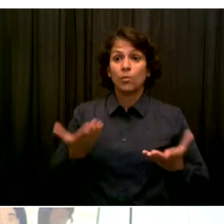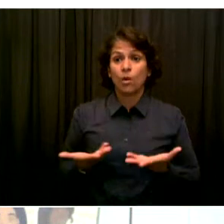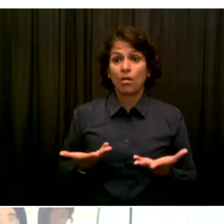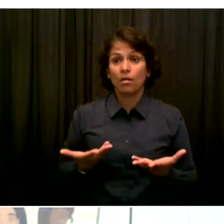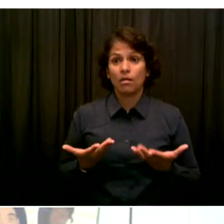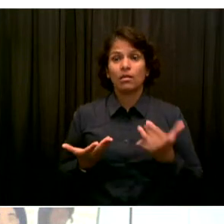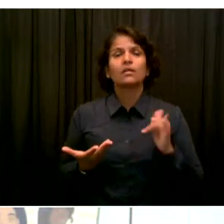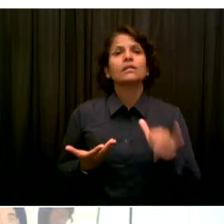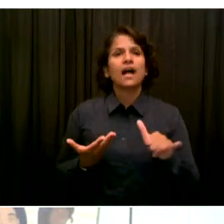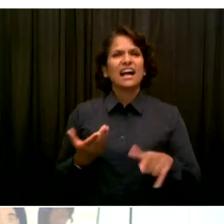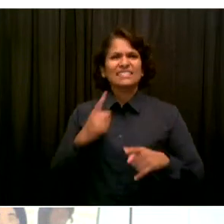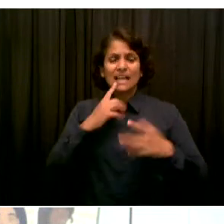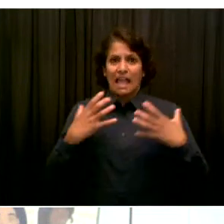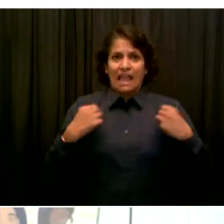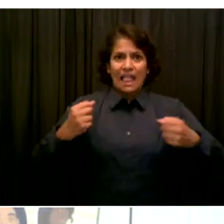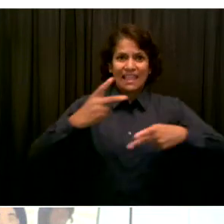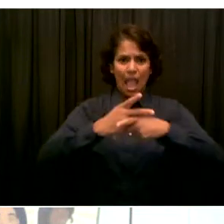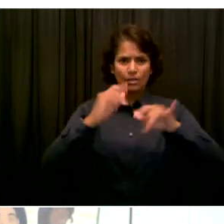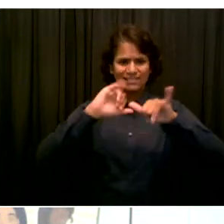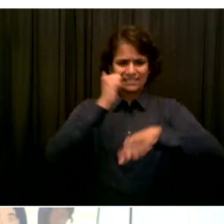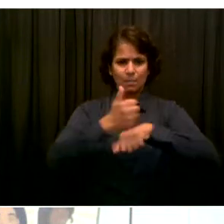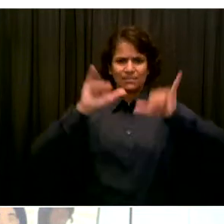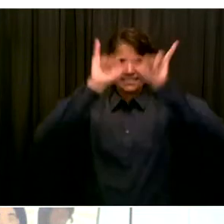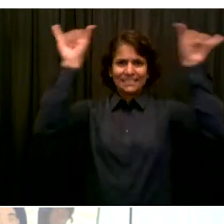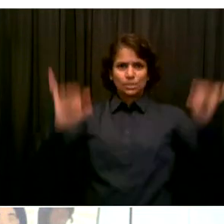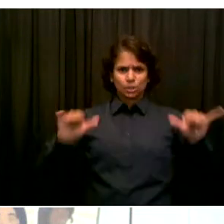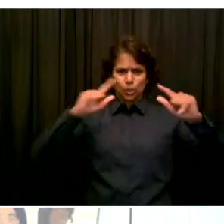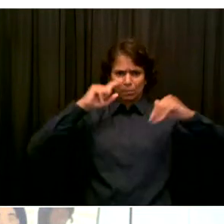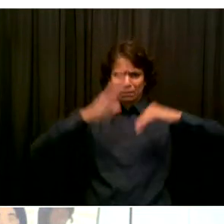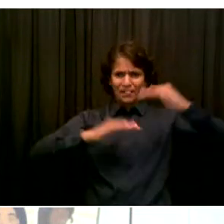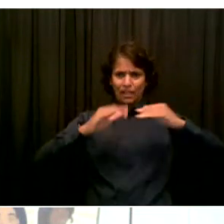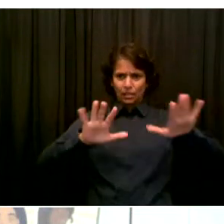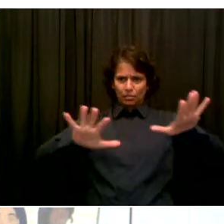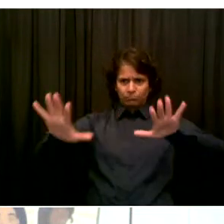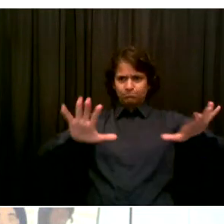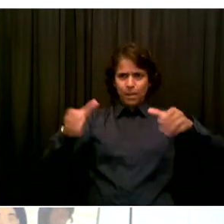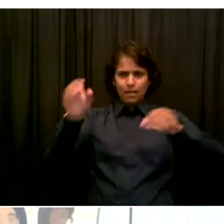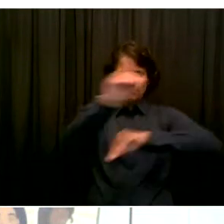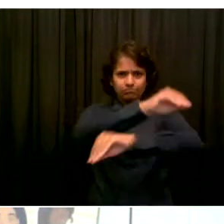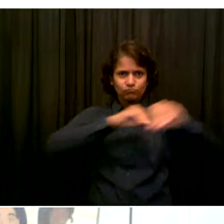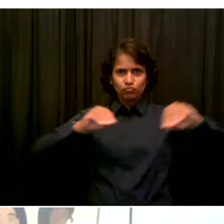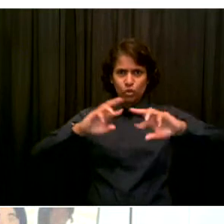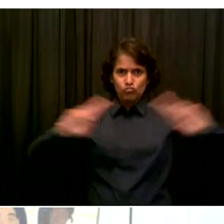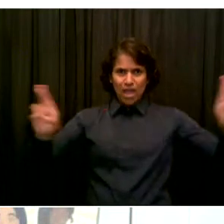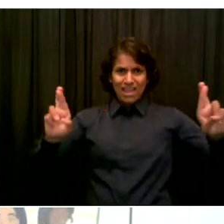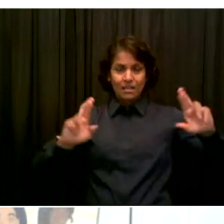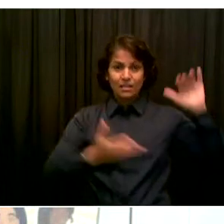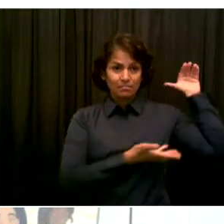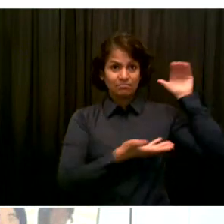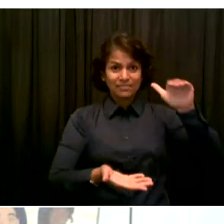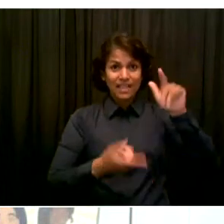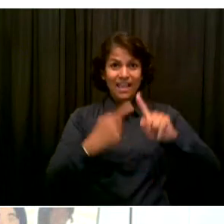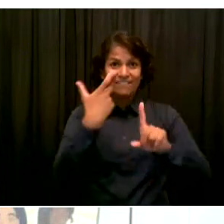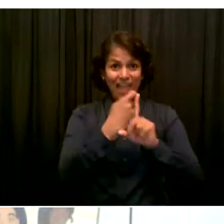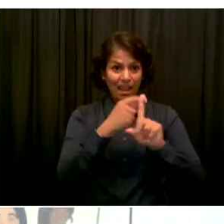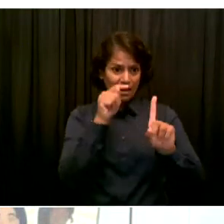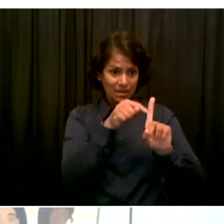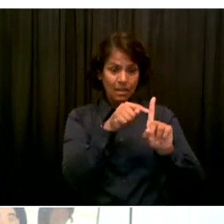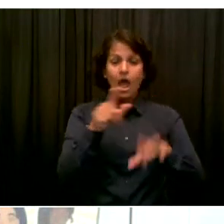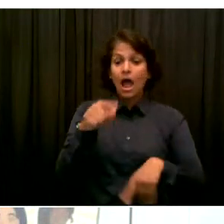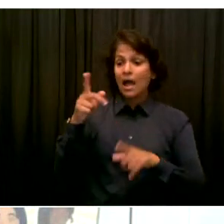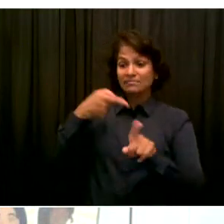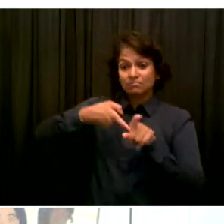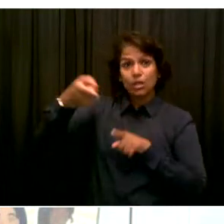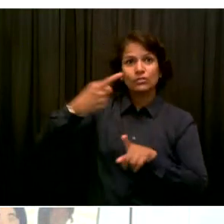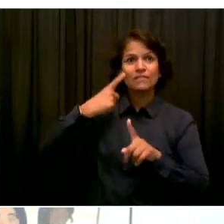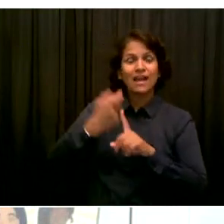over the last several months for COVID-19 vaccination. Those are not just the city sites, which have very